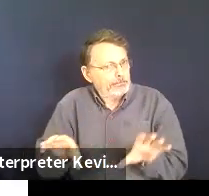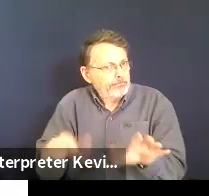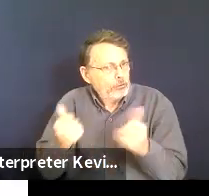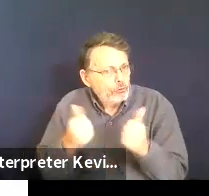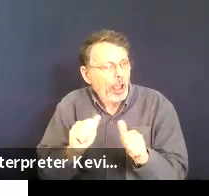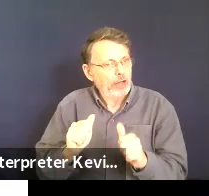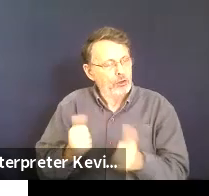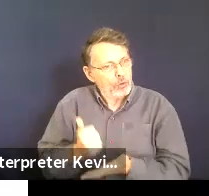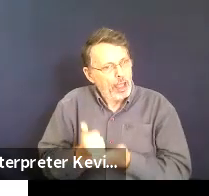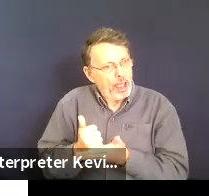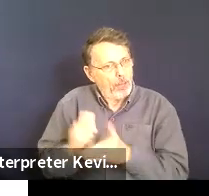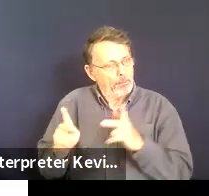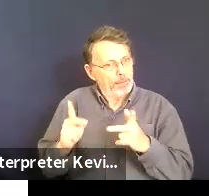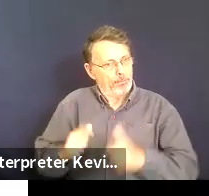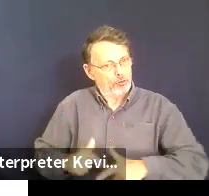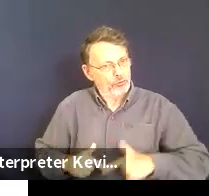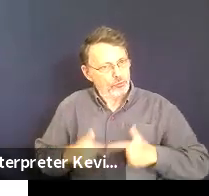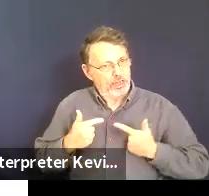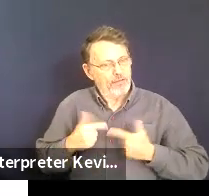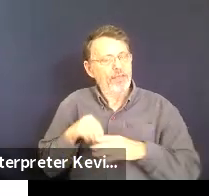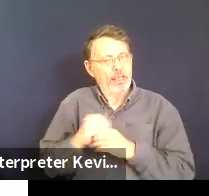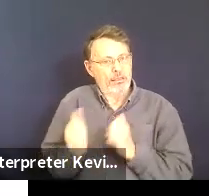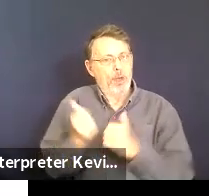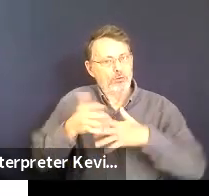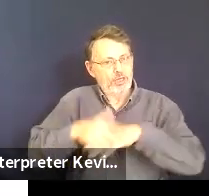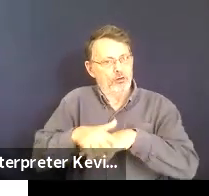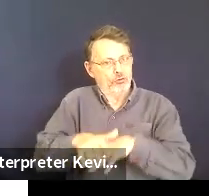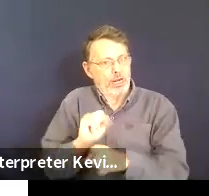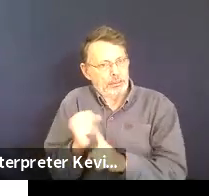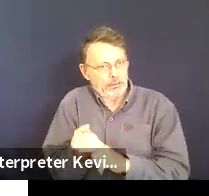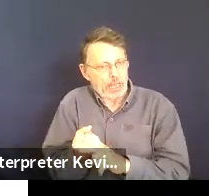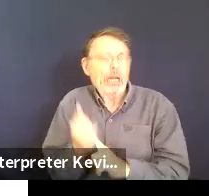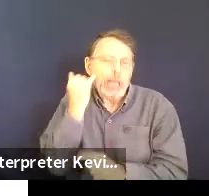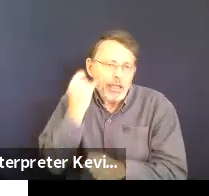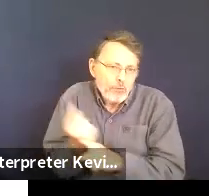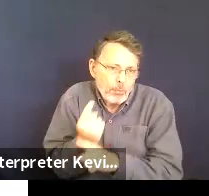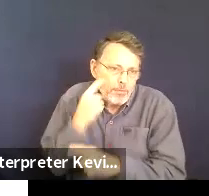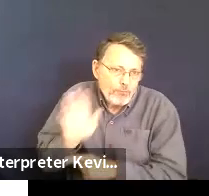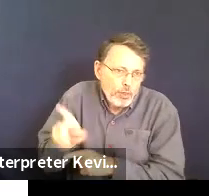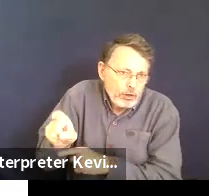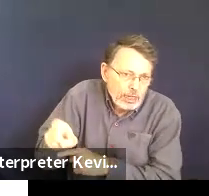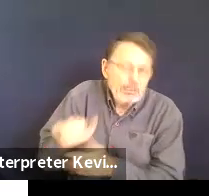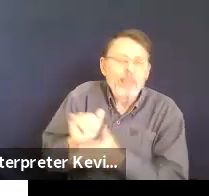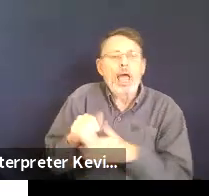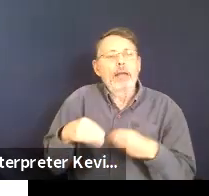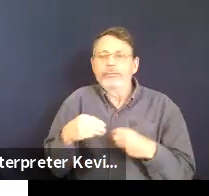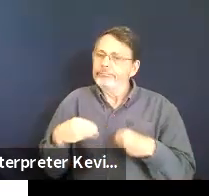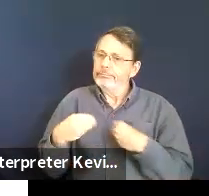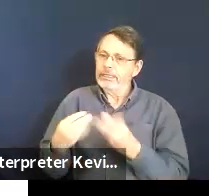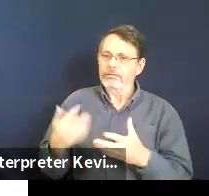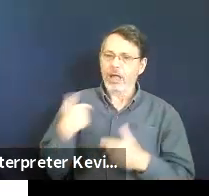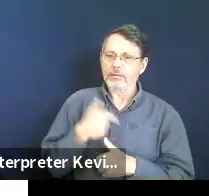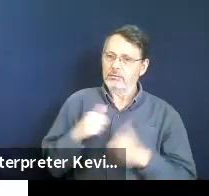most integrated setting appropriate to their needs. This challenges us to develop more opportunities for individuals with